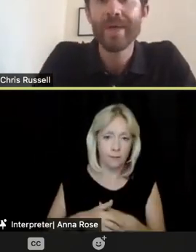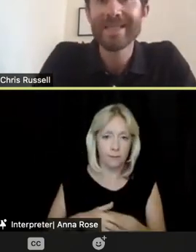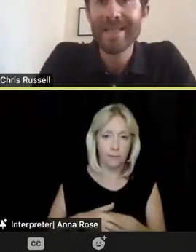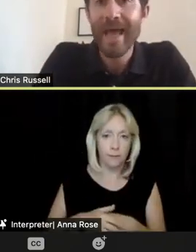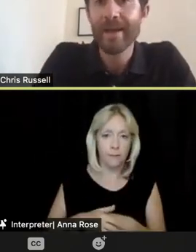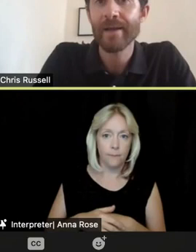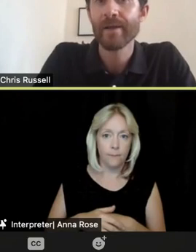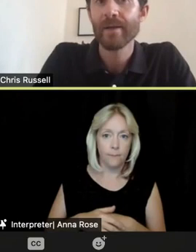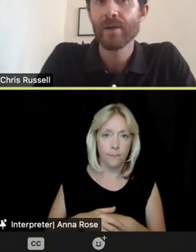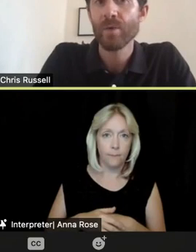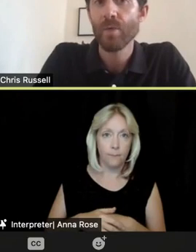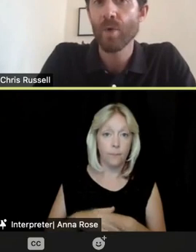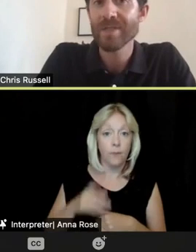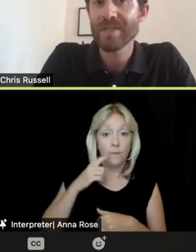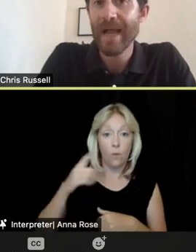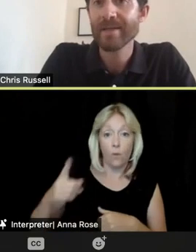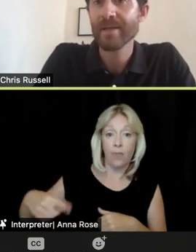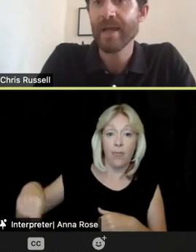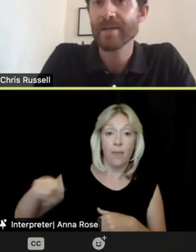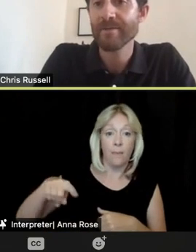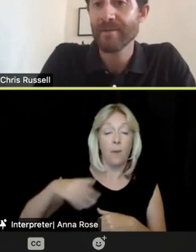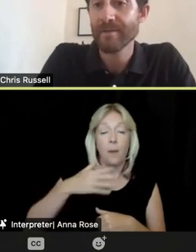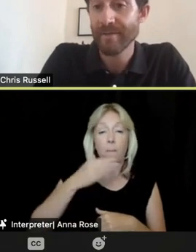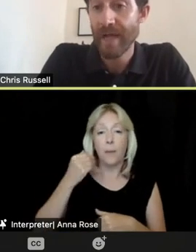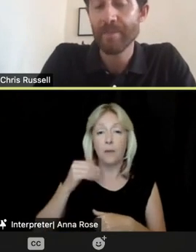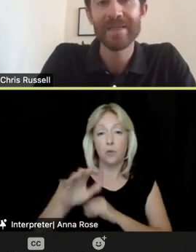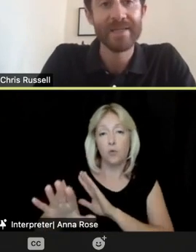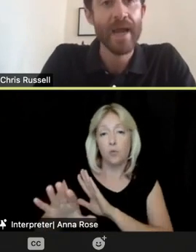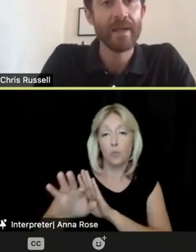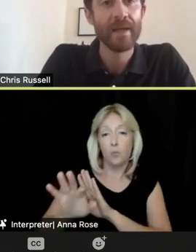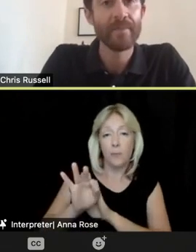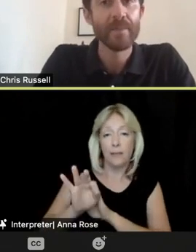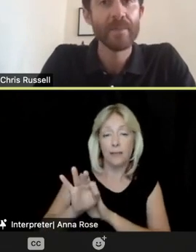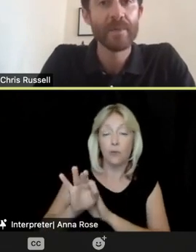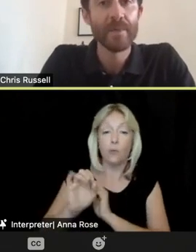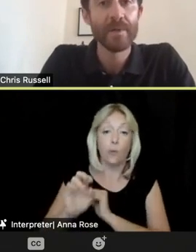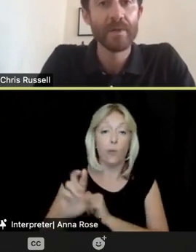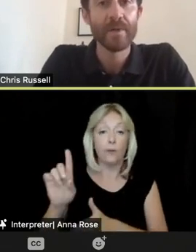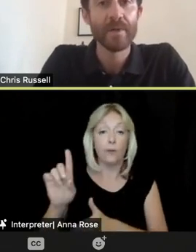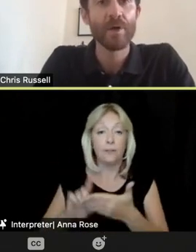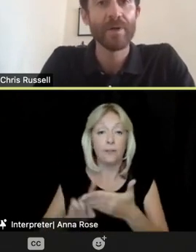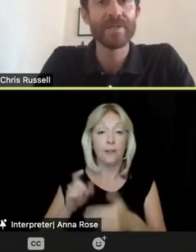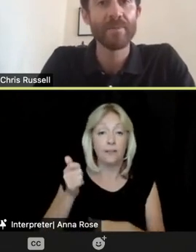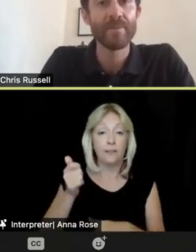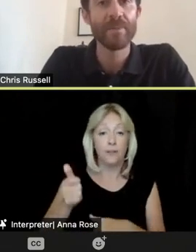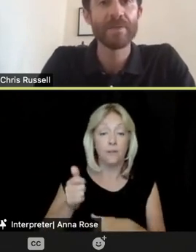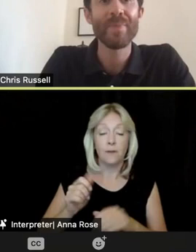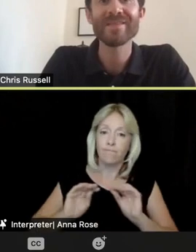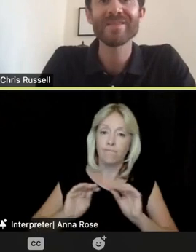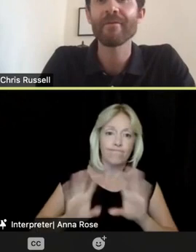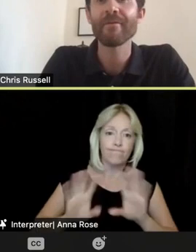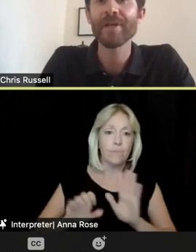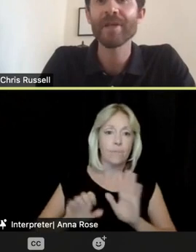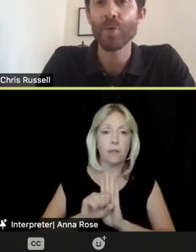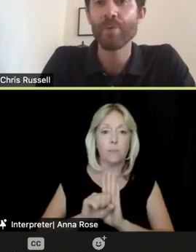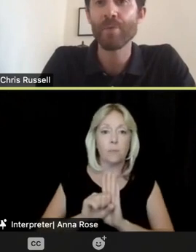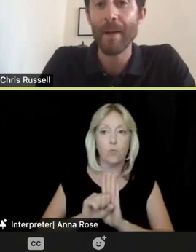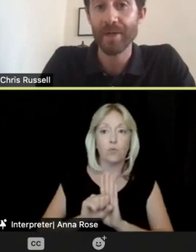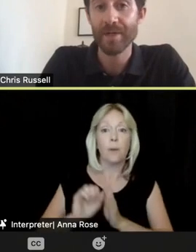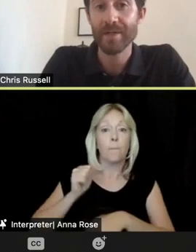So instead, we're selecting and developing, designing concrete symbols based on